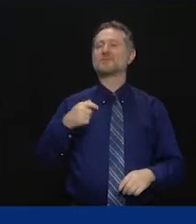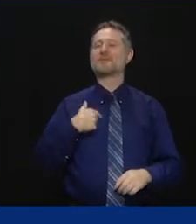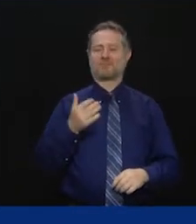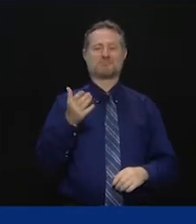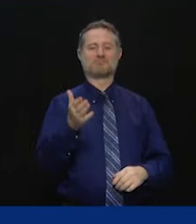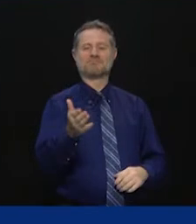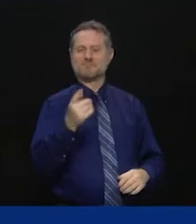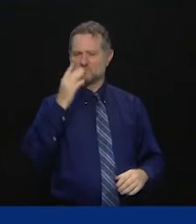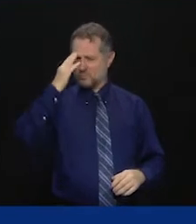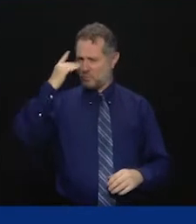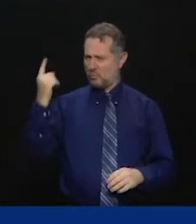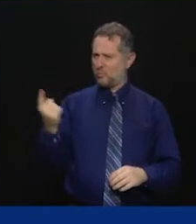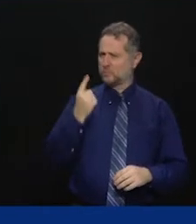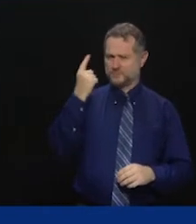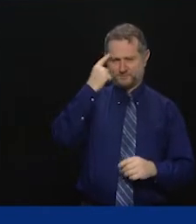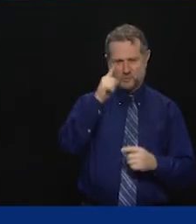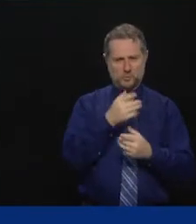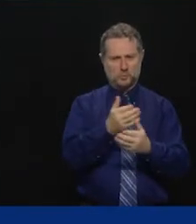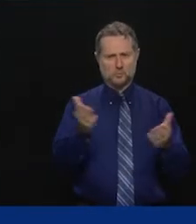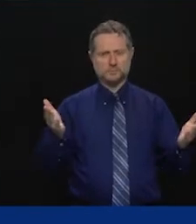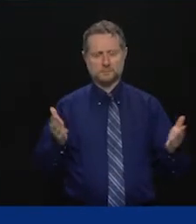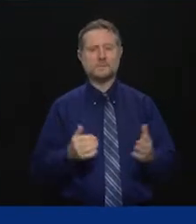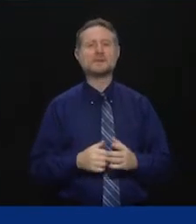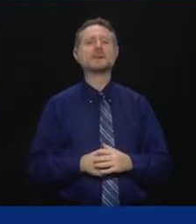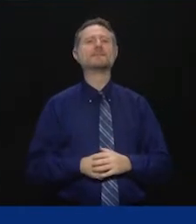be there for you.